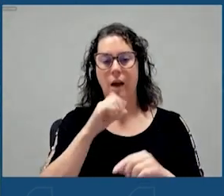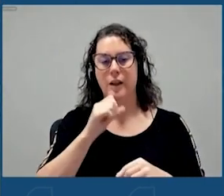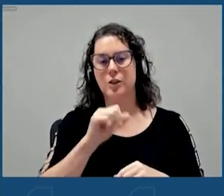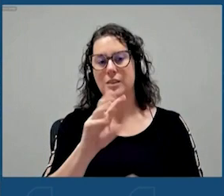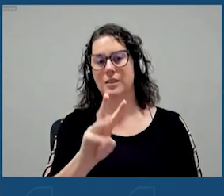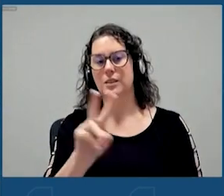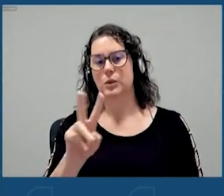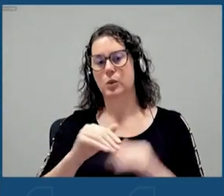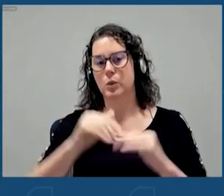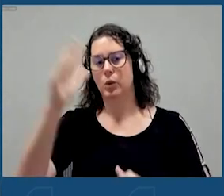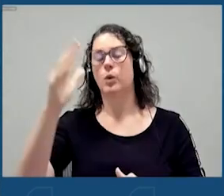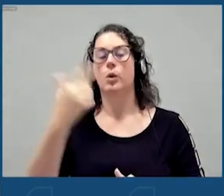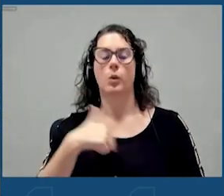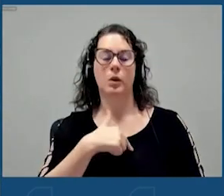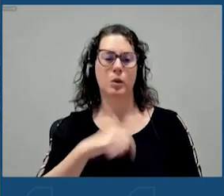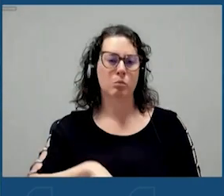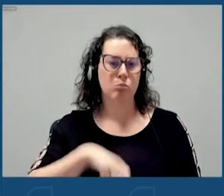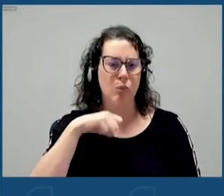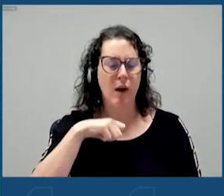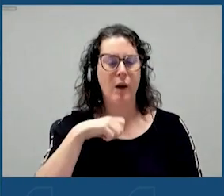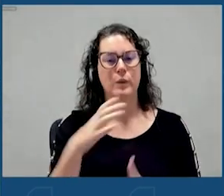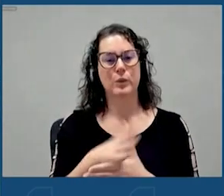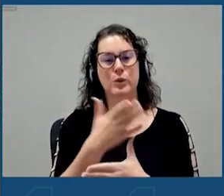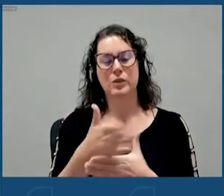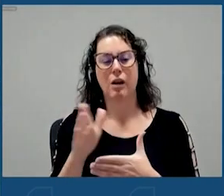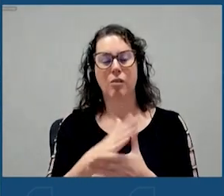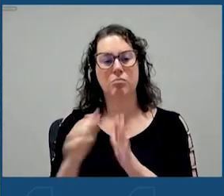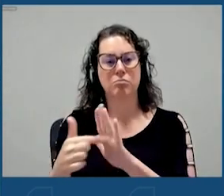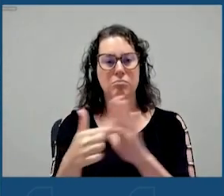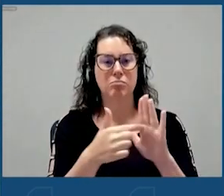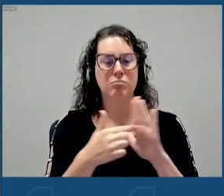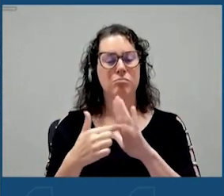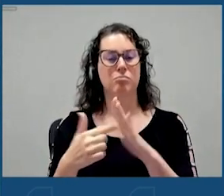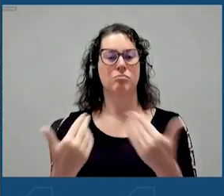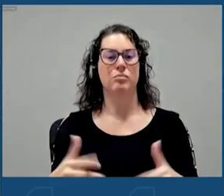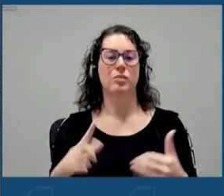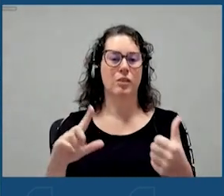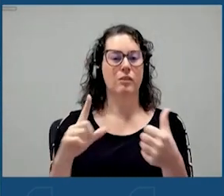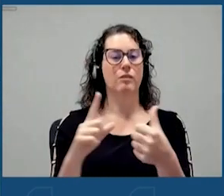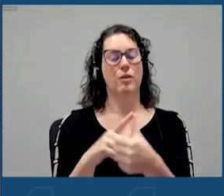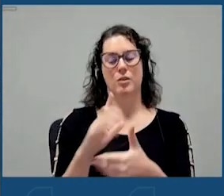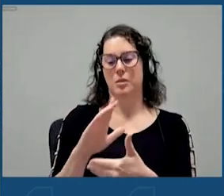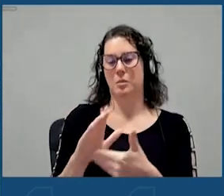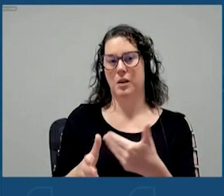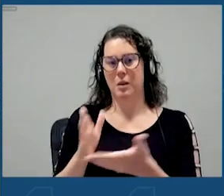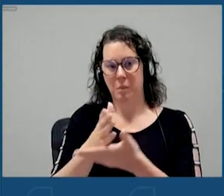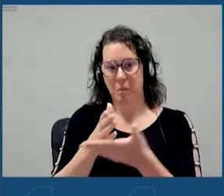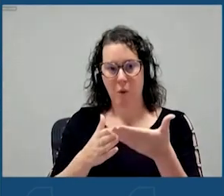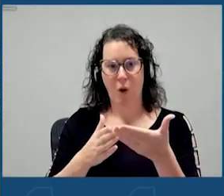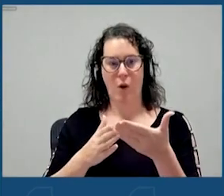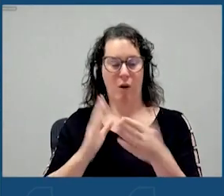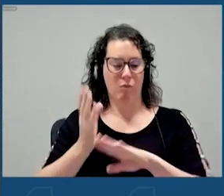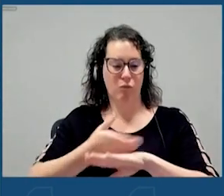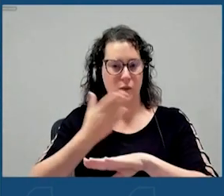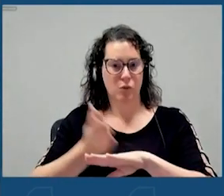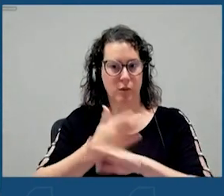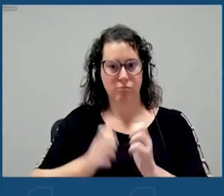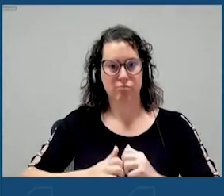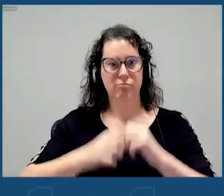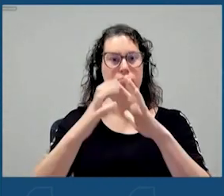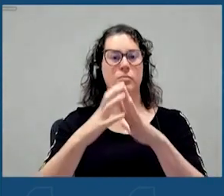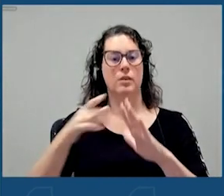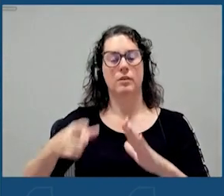are incredibly proud to share with you all the first completed phase and restoration of this historic